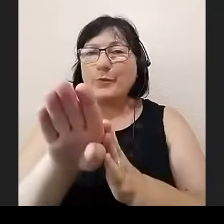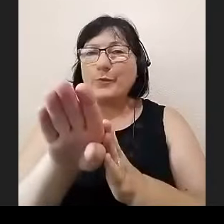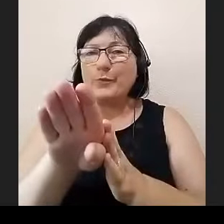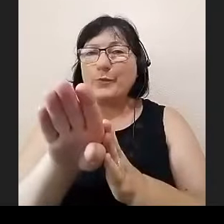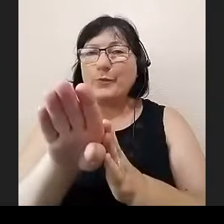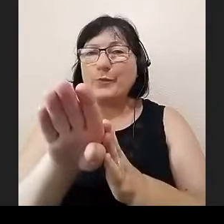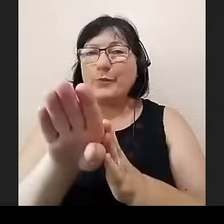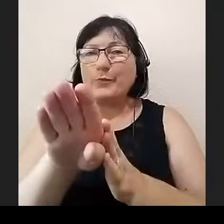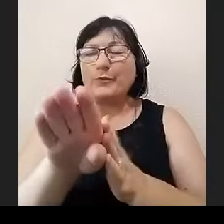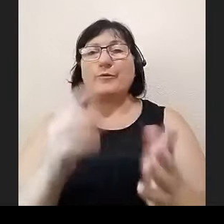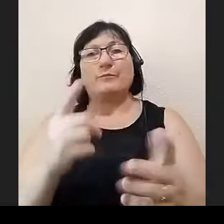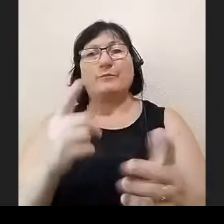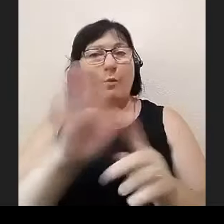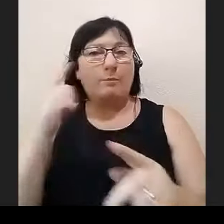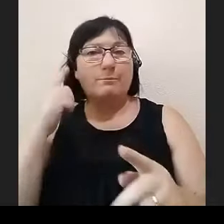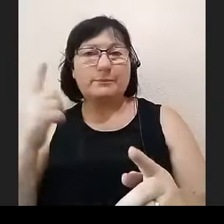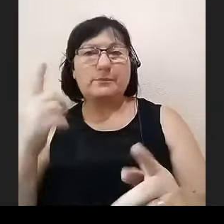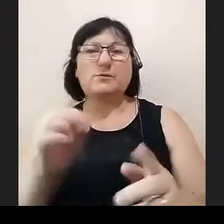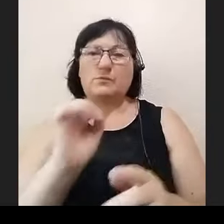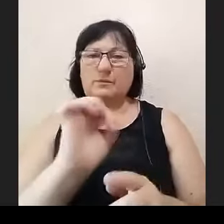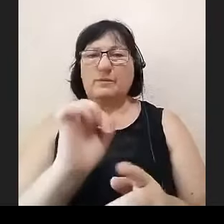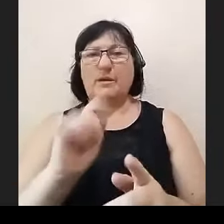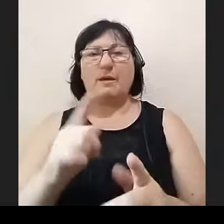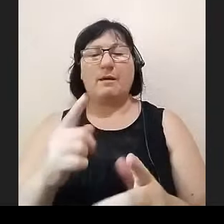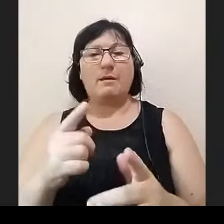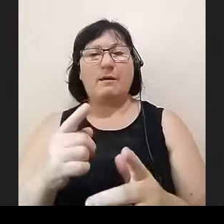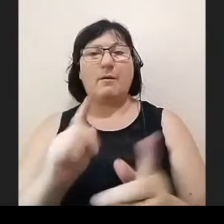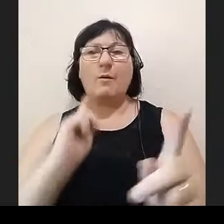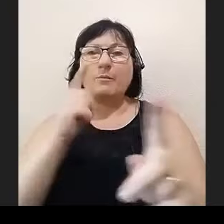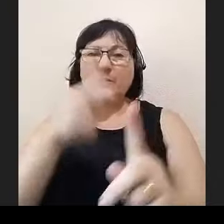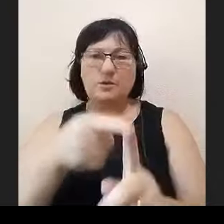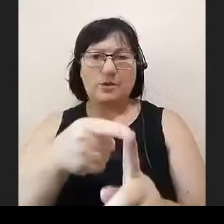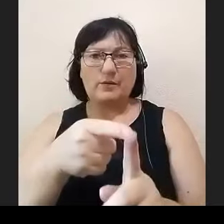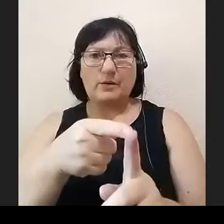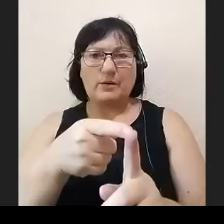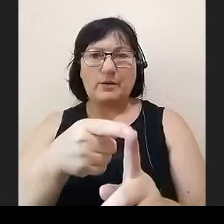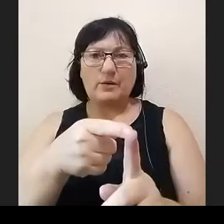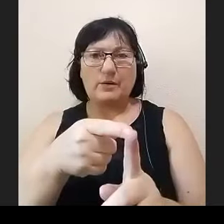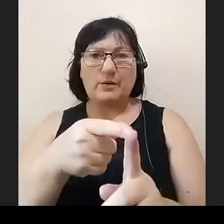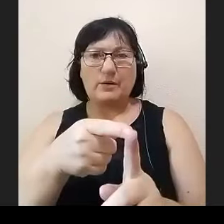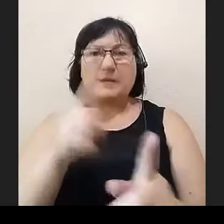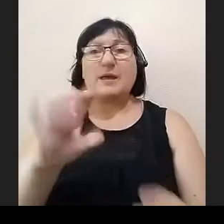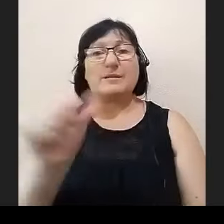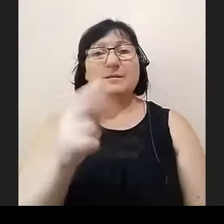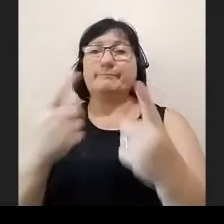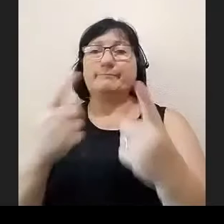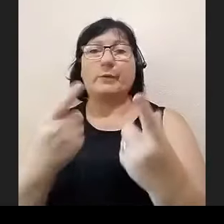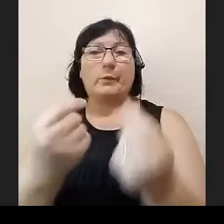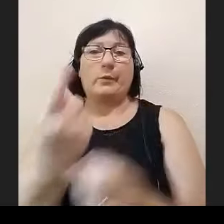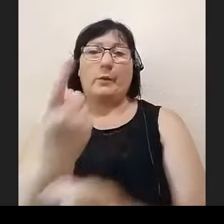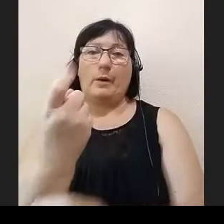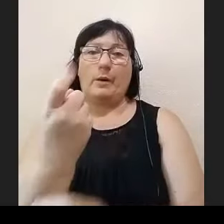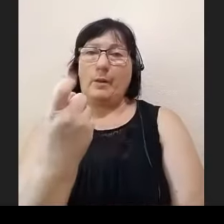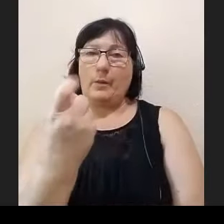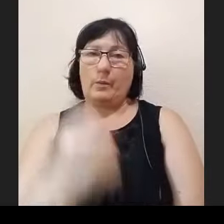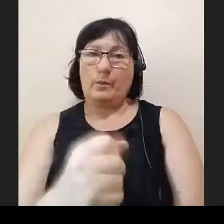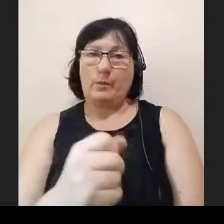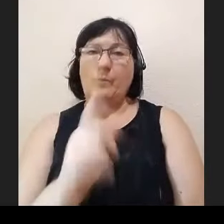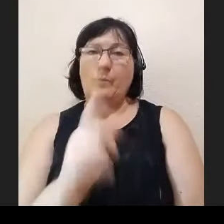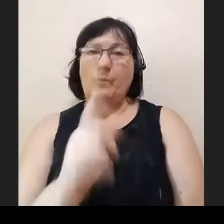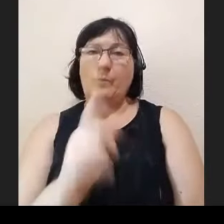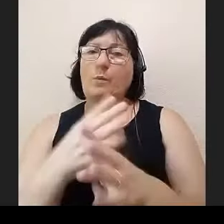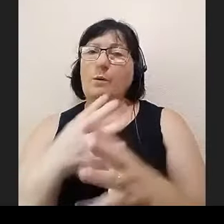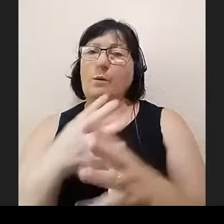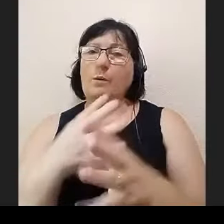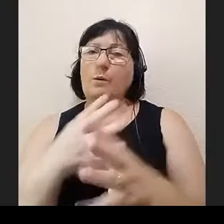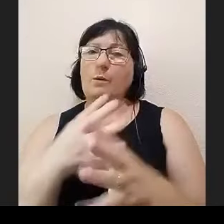that SARS cannot do this alone, and that we need to work with and through stakeholders to achieve